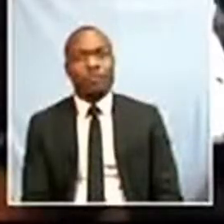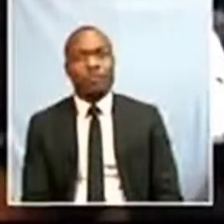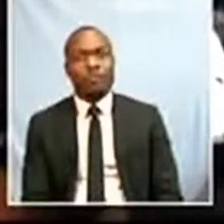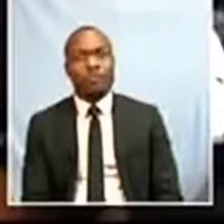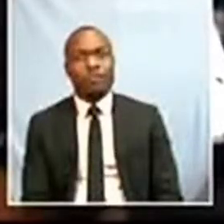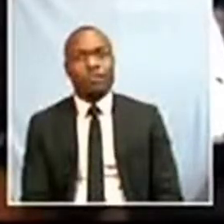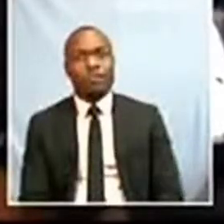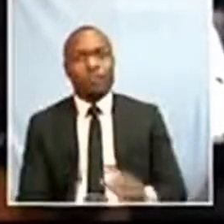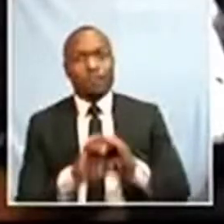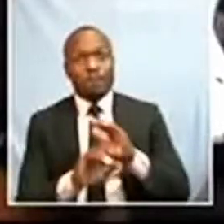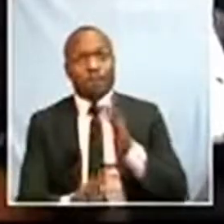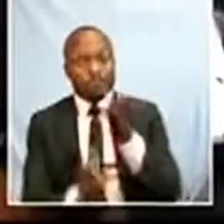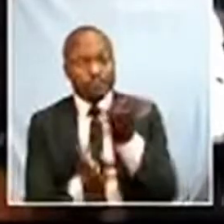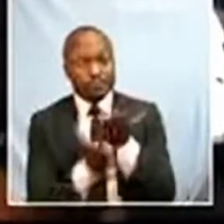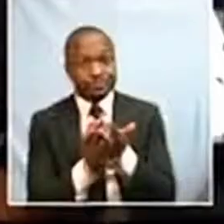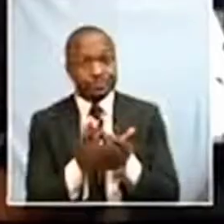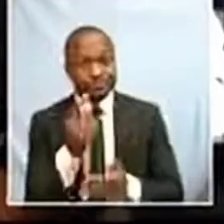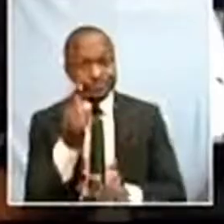and Appendix 1, Chair,